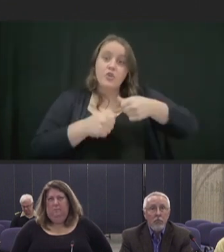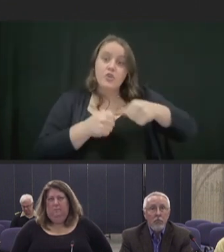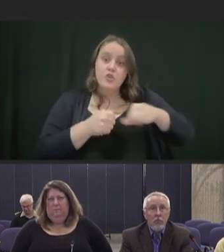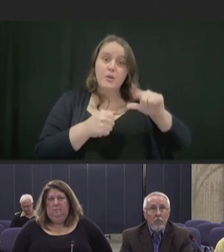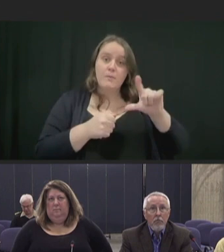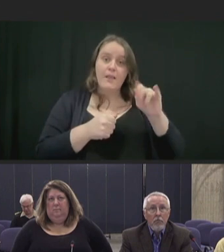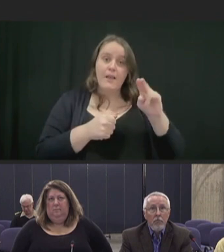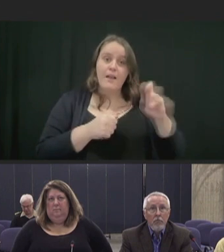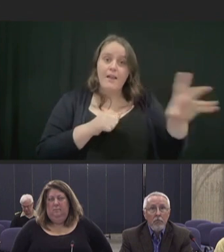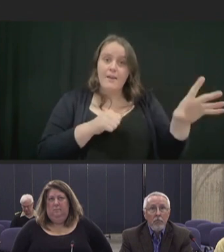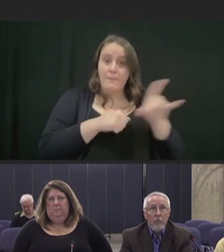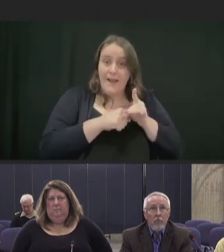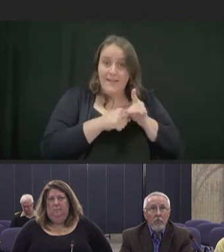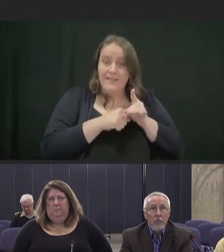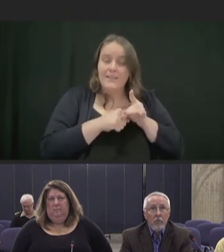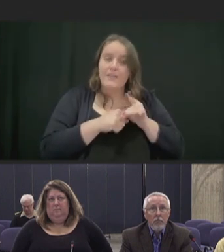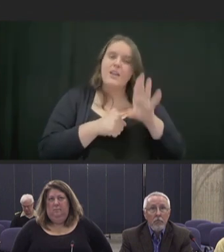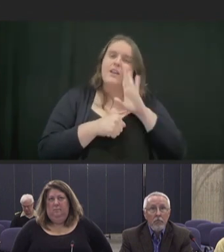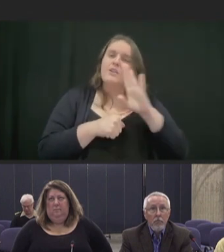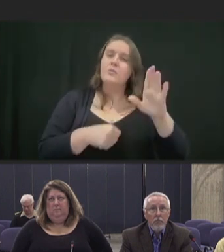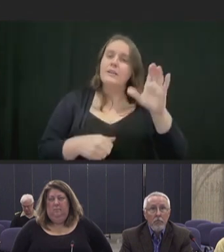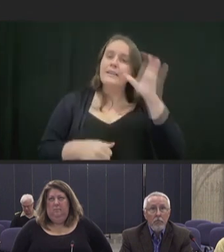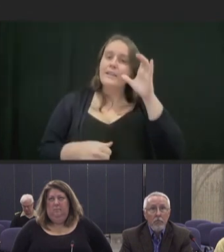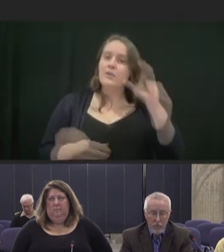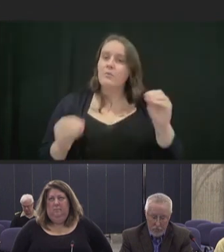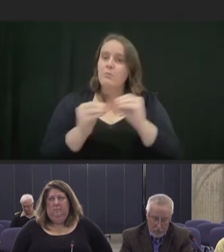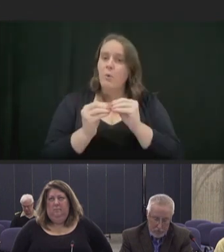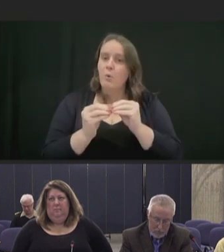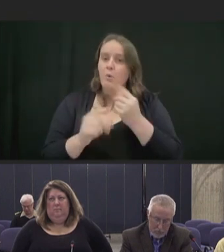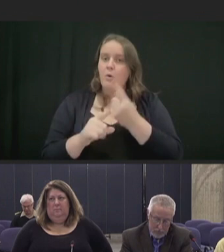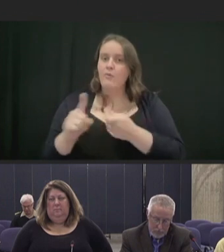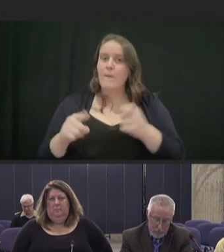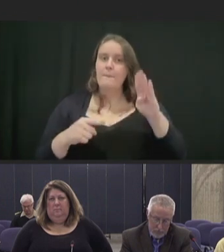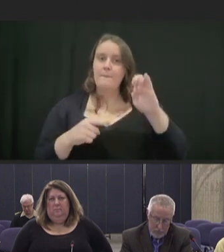this specifically from Bill Sheaf and colleagues from Scripps.